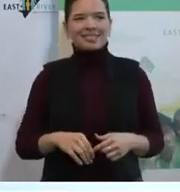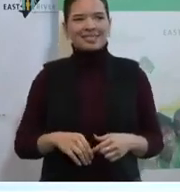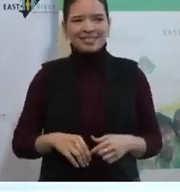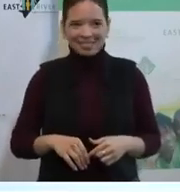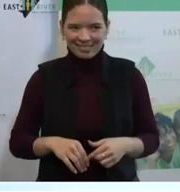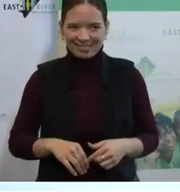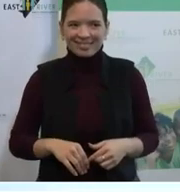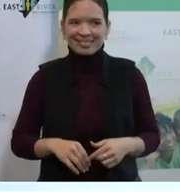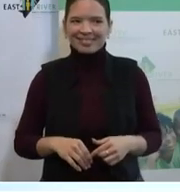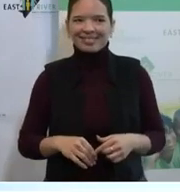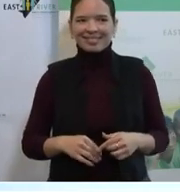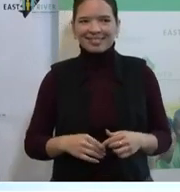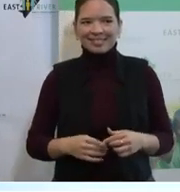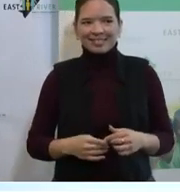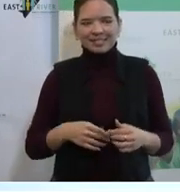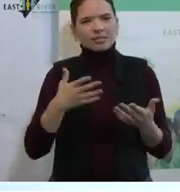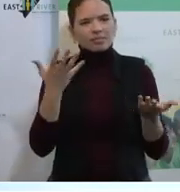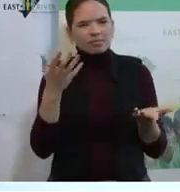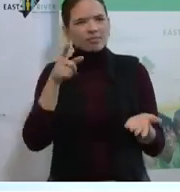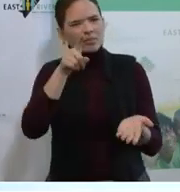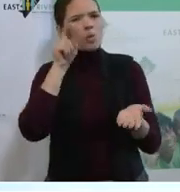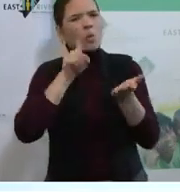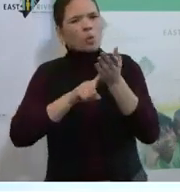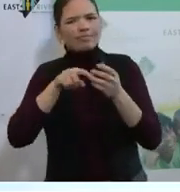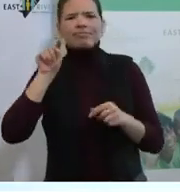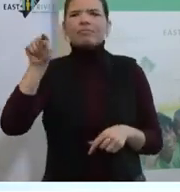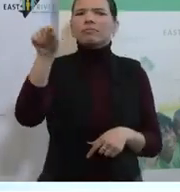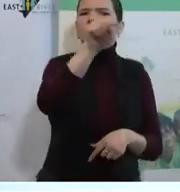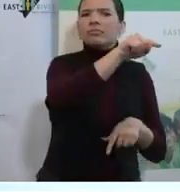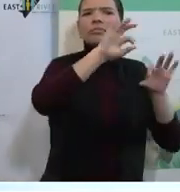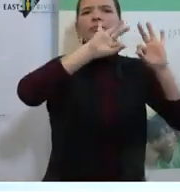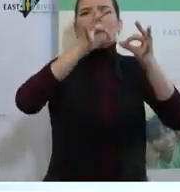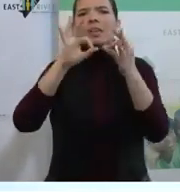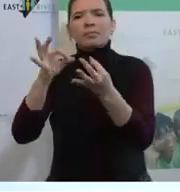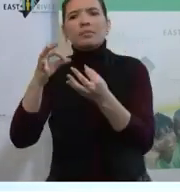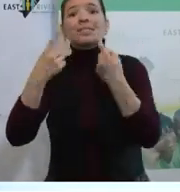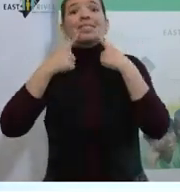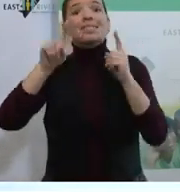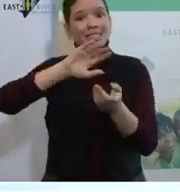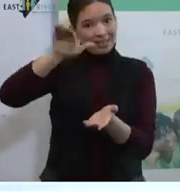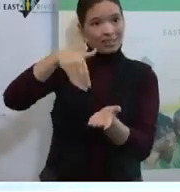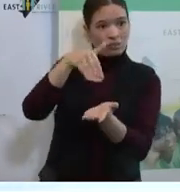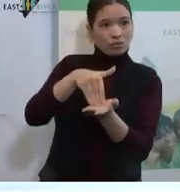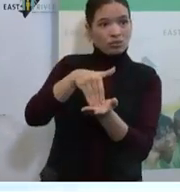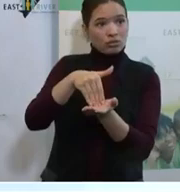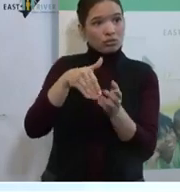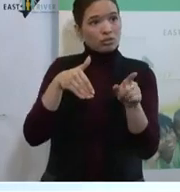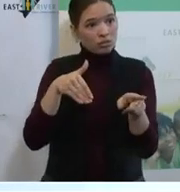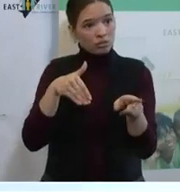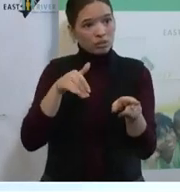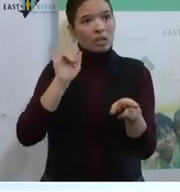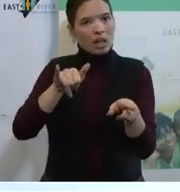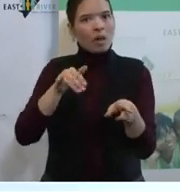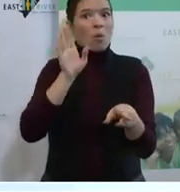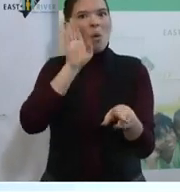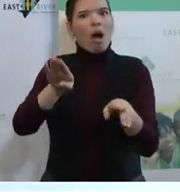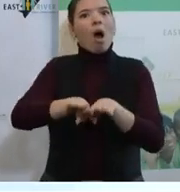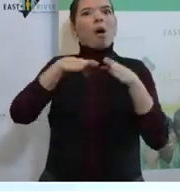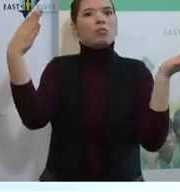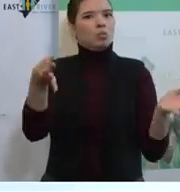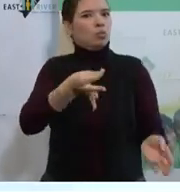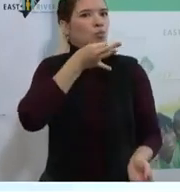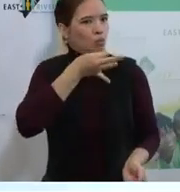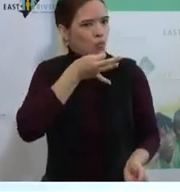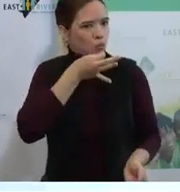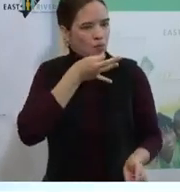pleased to hear that our Family Success Center will be opening nearby. I want to give May Best a big